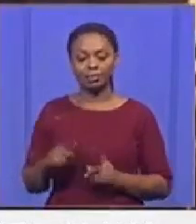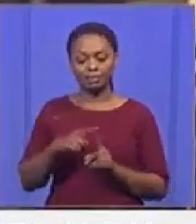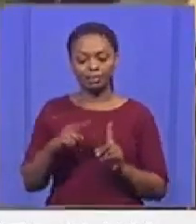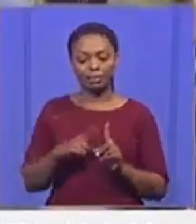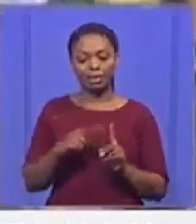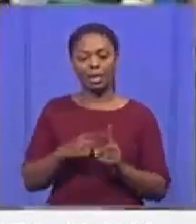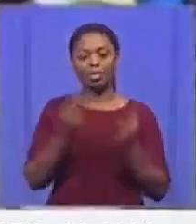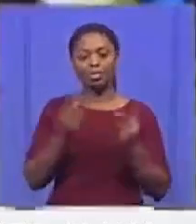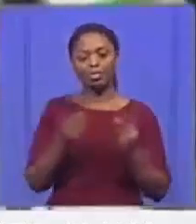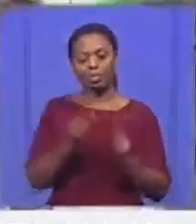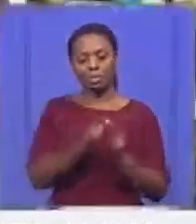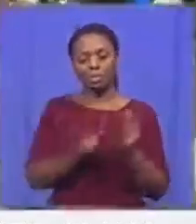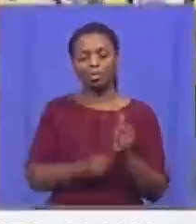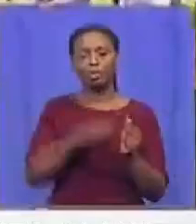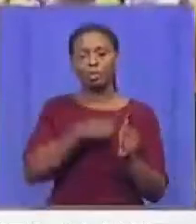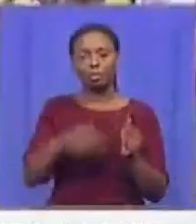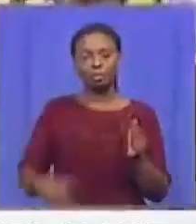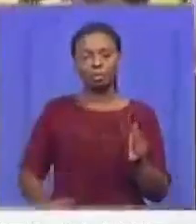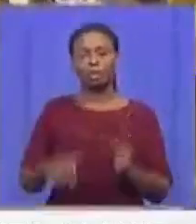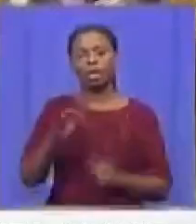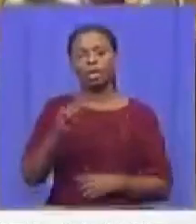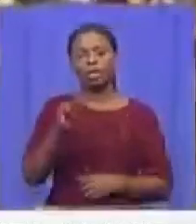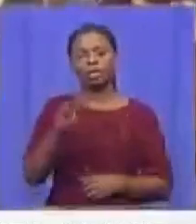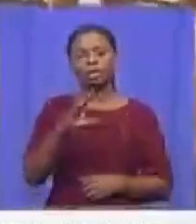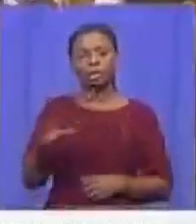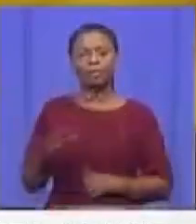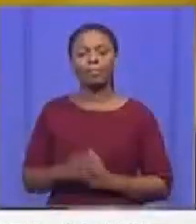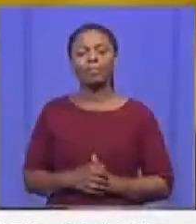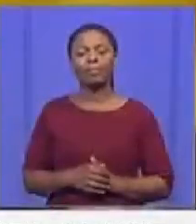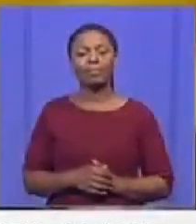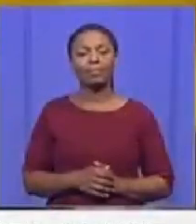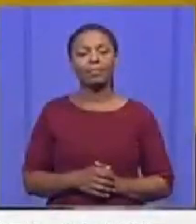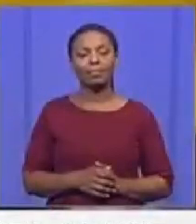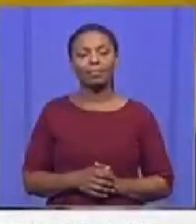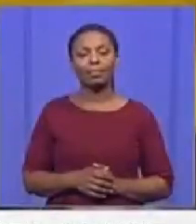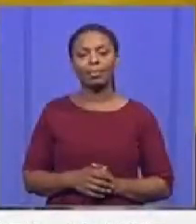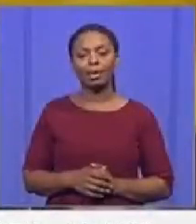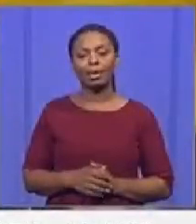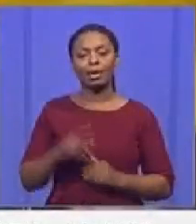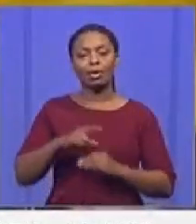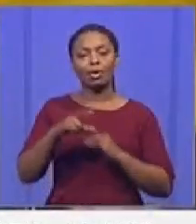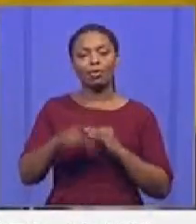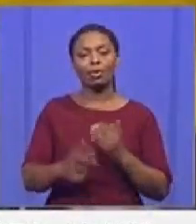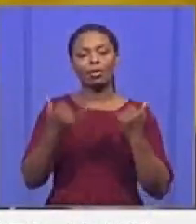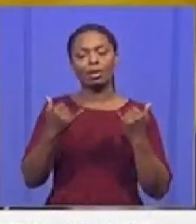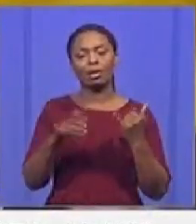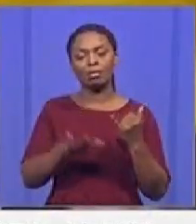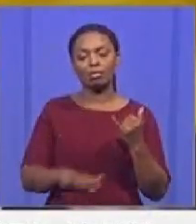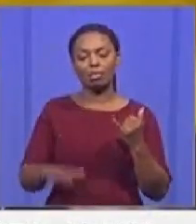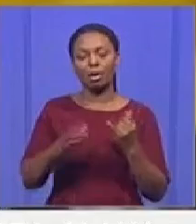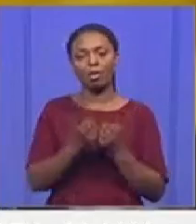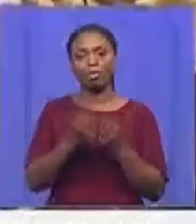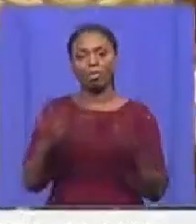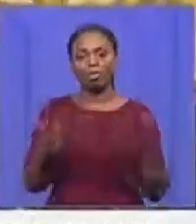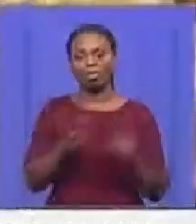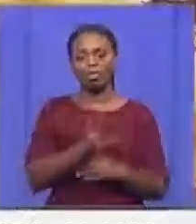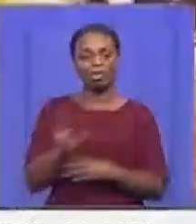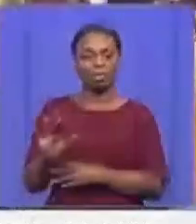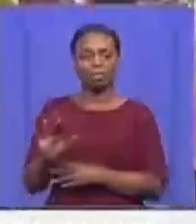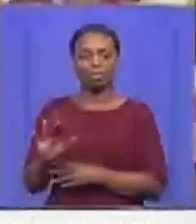deputy president of the African National Congress. Fela kwa conferenceng ya bosetšhaba ya bo